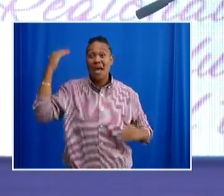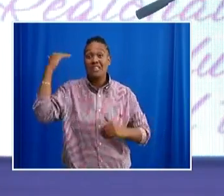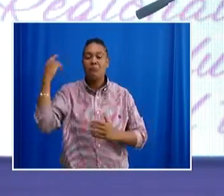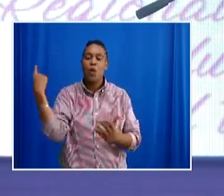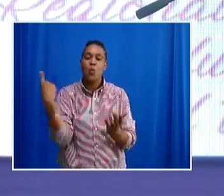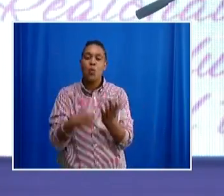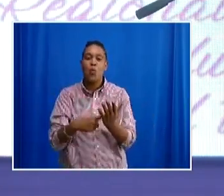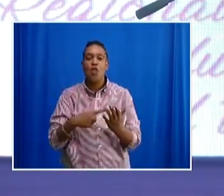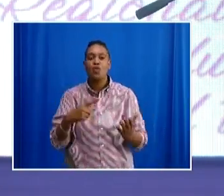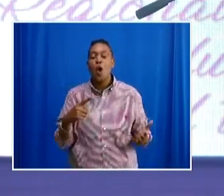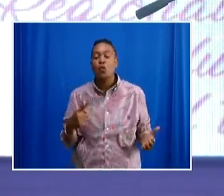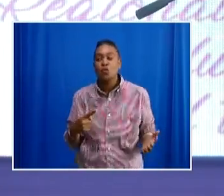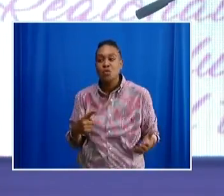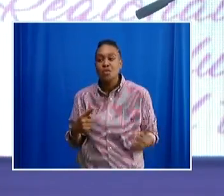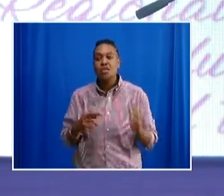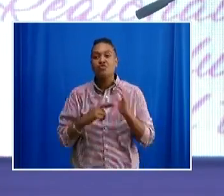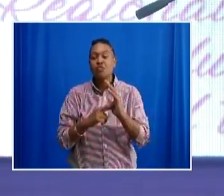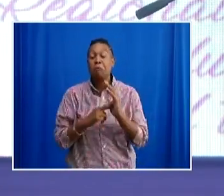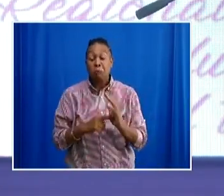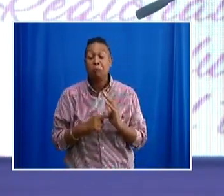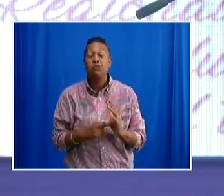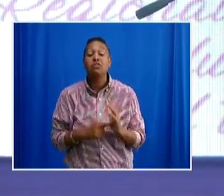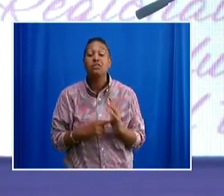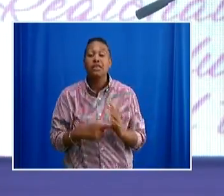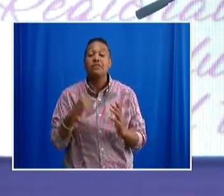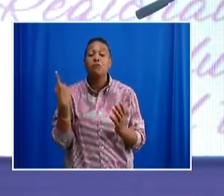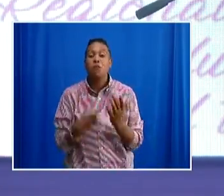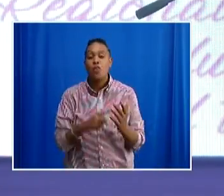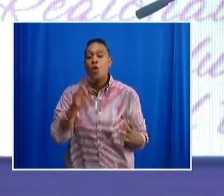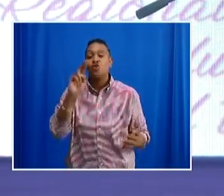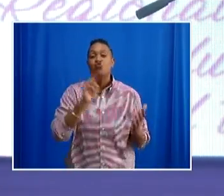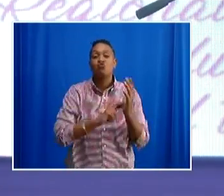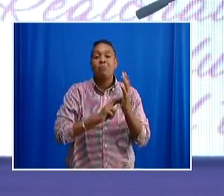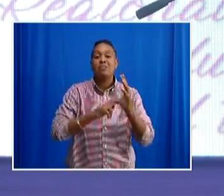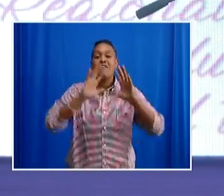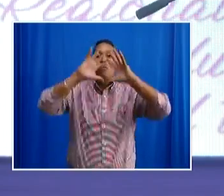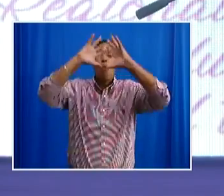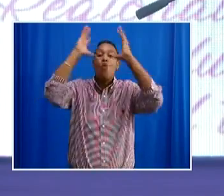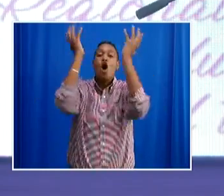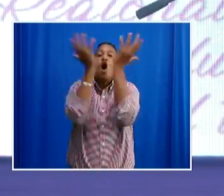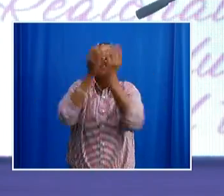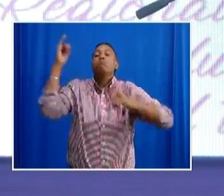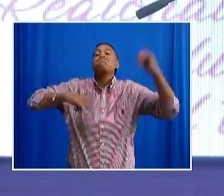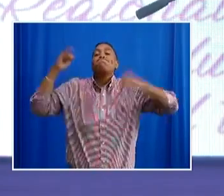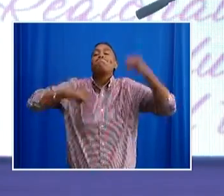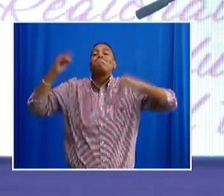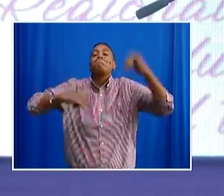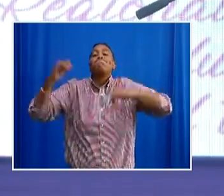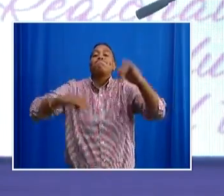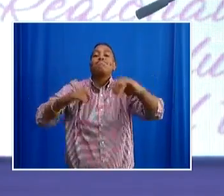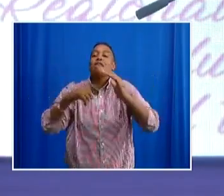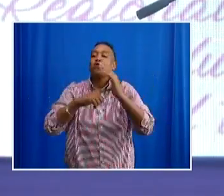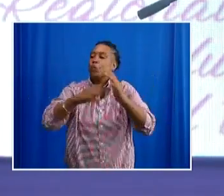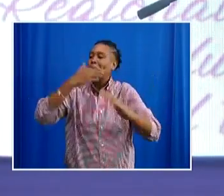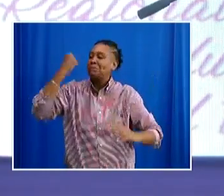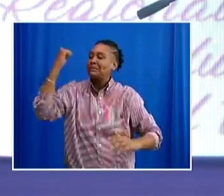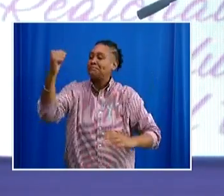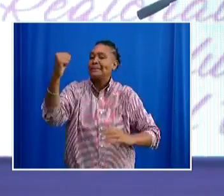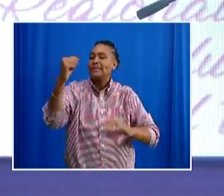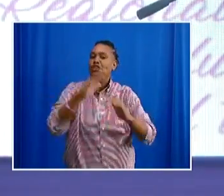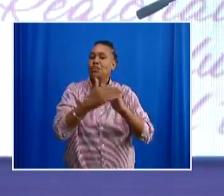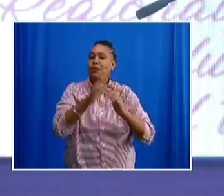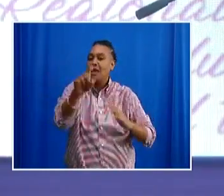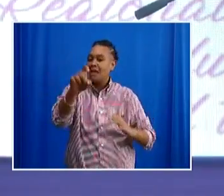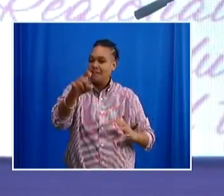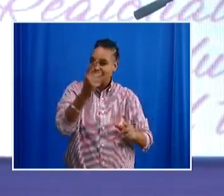1,000 representatives from all across the world. We're going to show the best face of